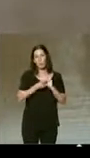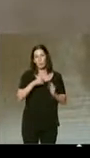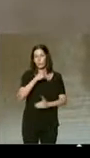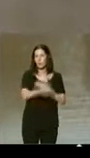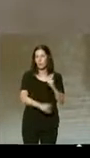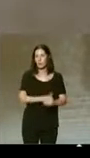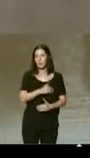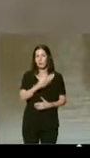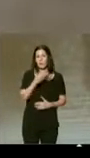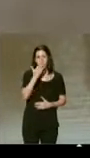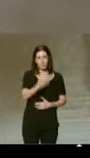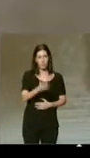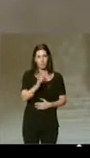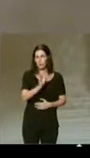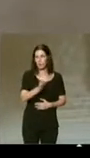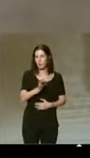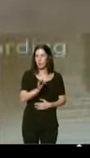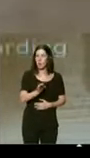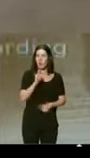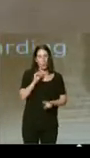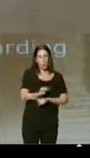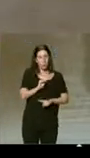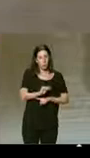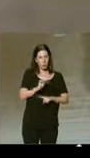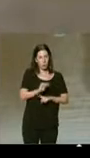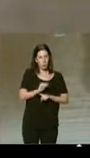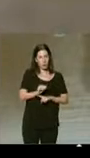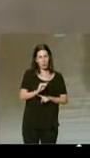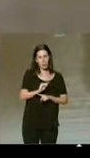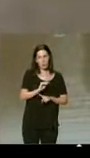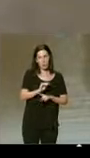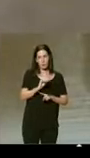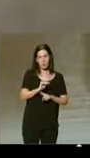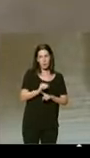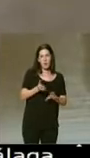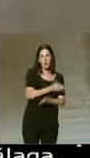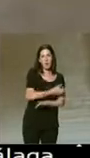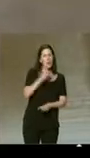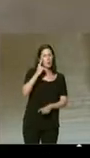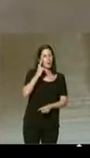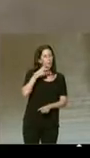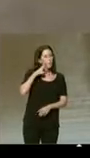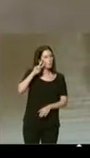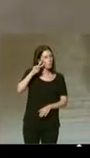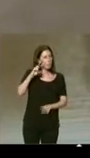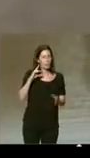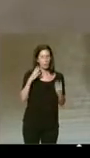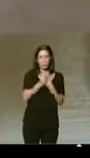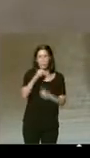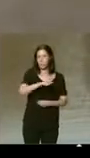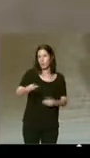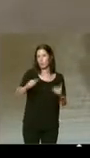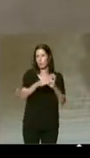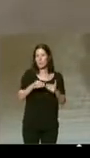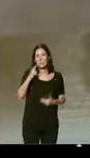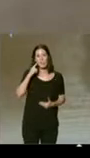regarding technology earlier, and we didn't talk too much about it. So I do think I should pick up that point. You need to be very careful when you take